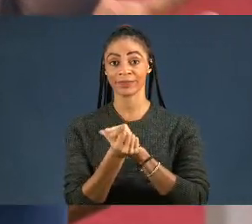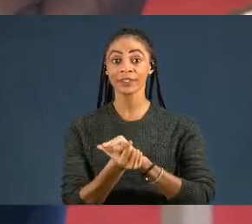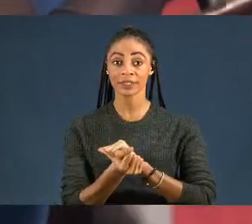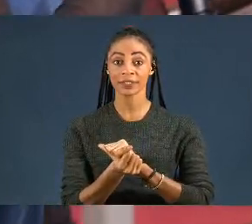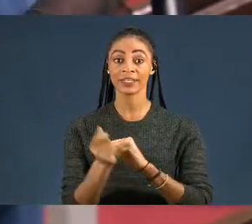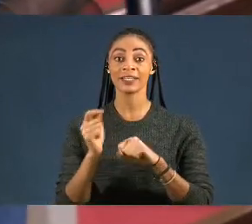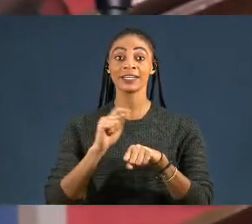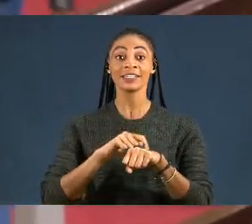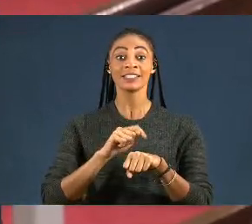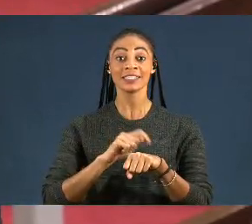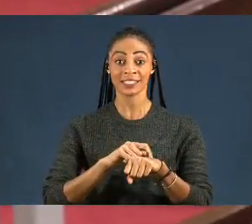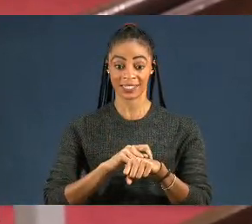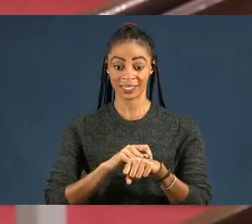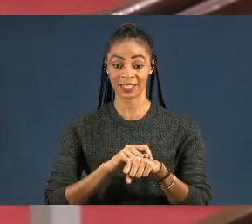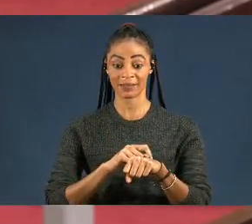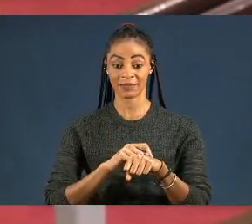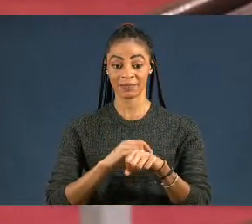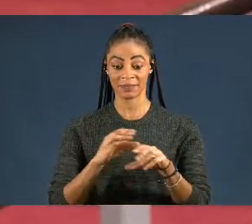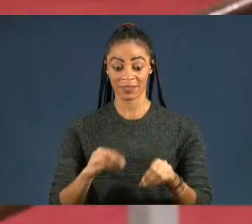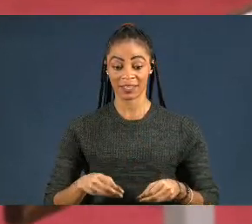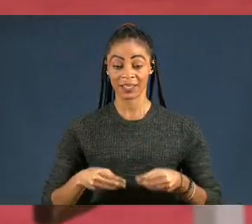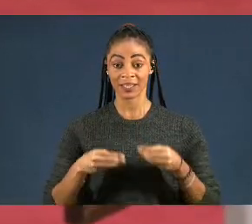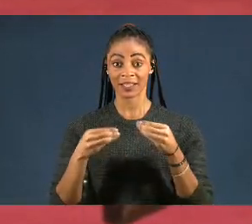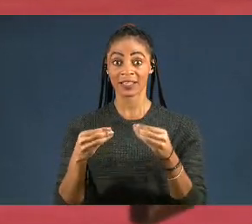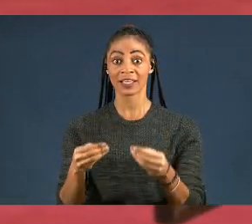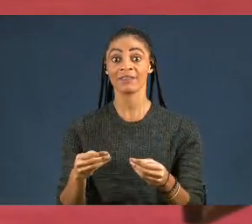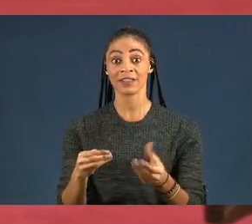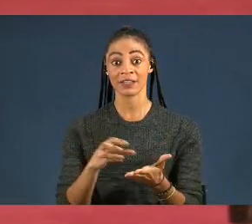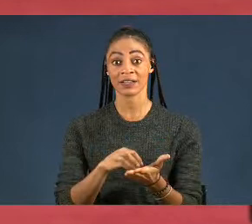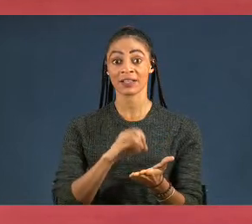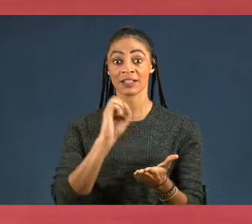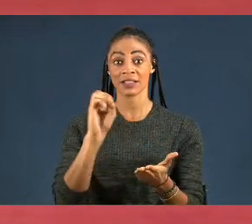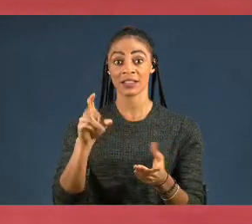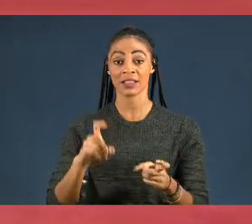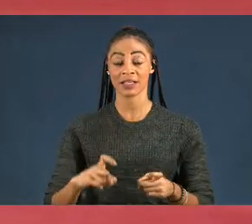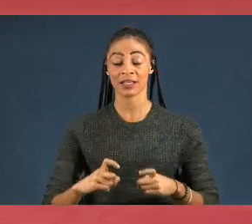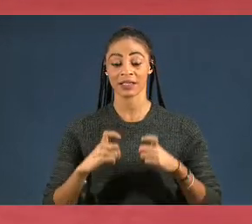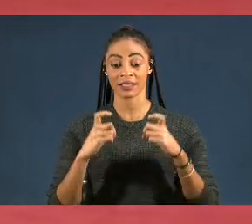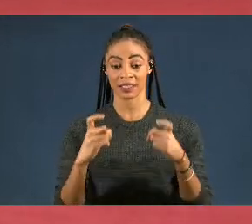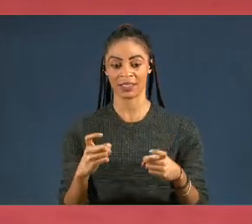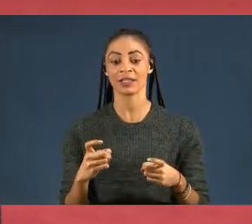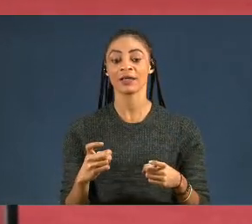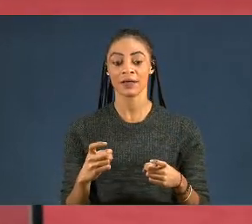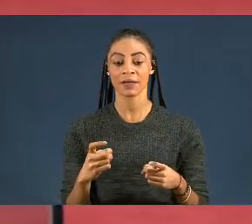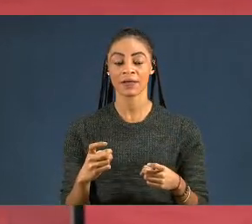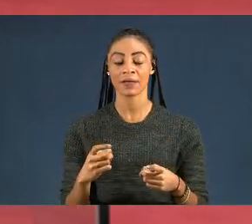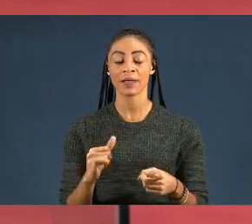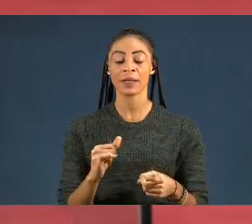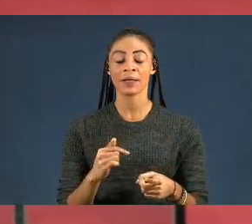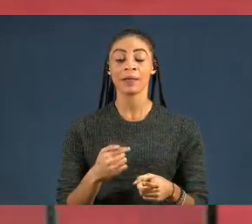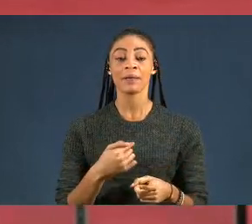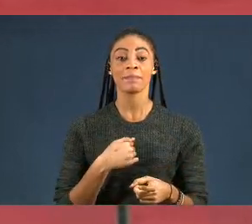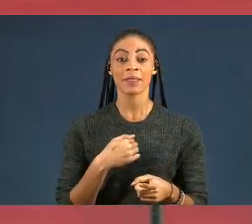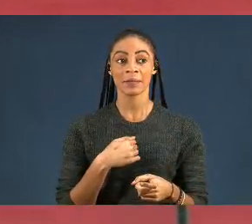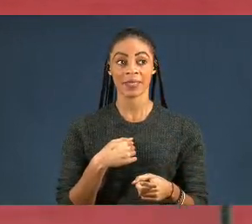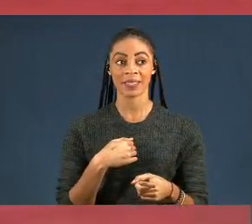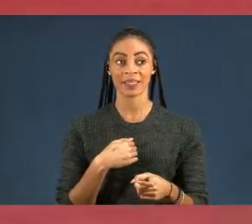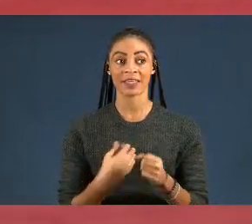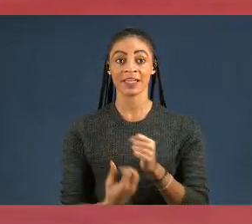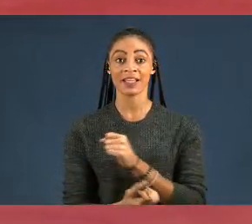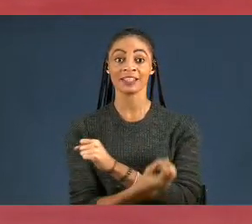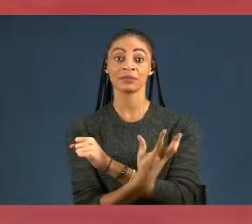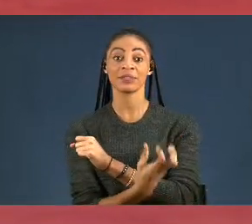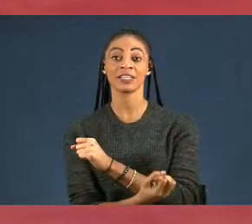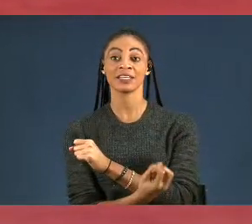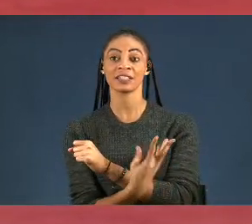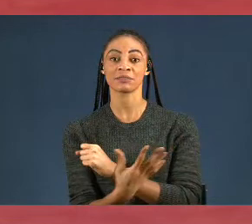when she's offering this, she's not what they say she was. Why am I bringing this story into this theme of